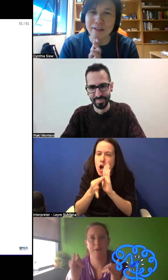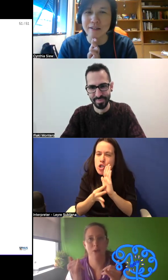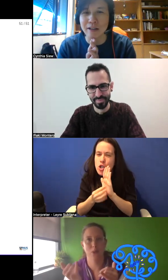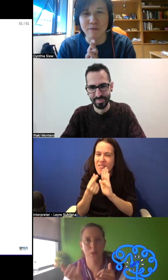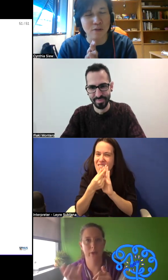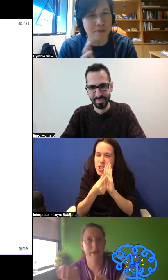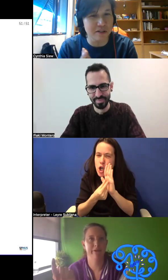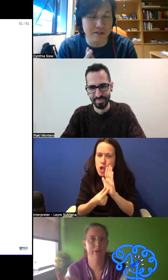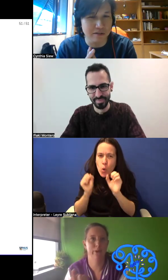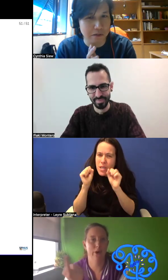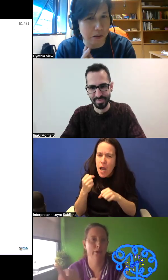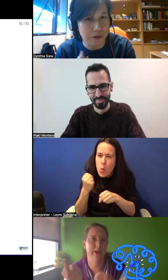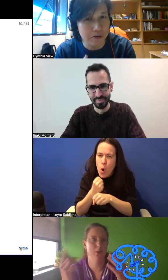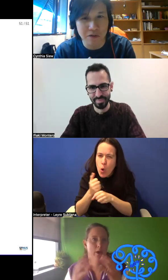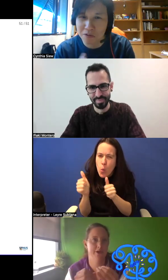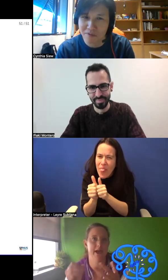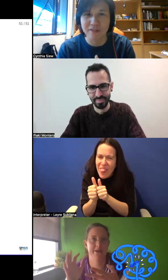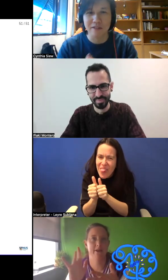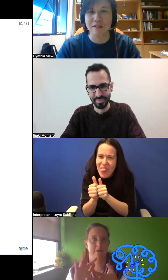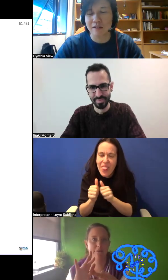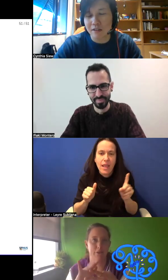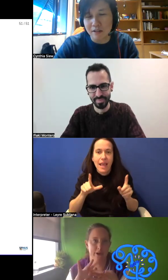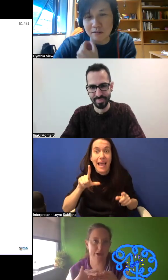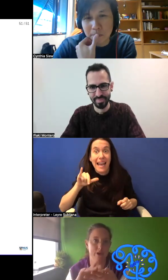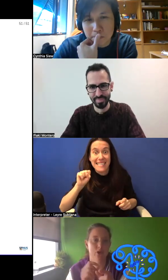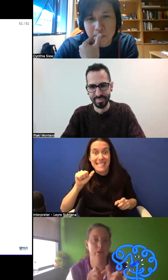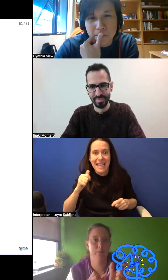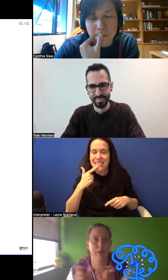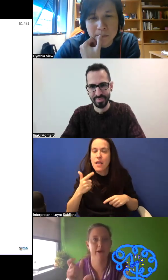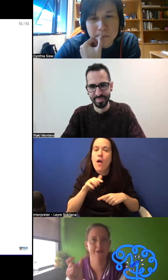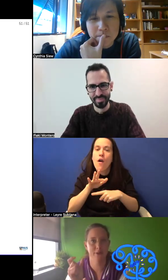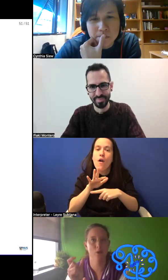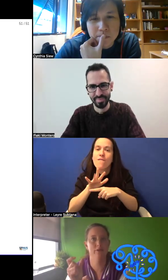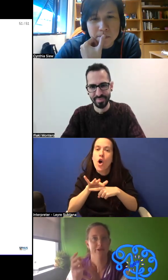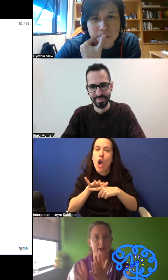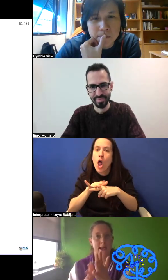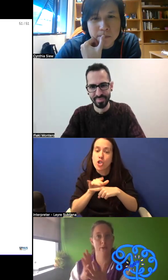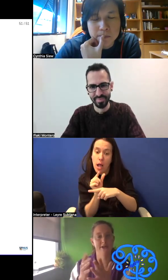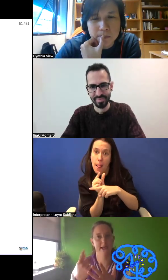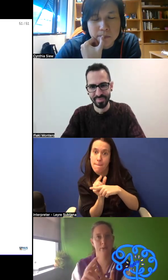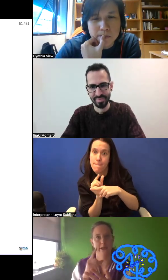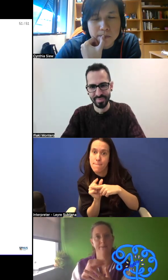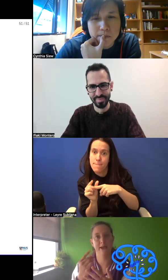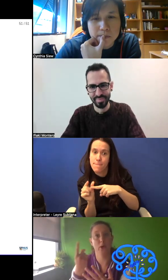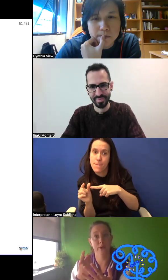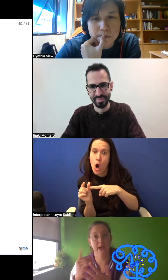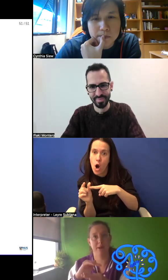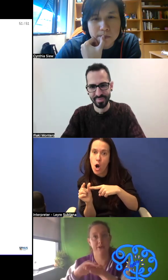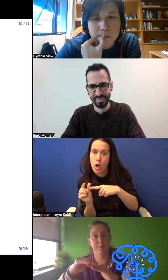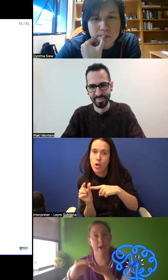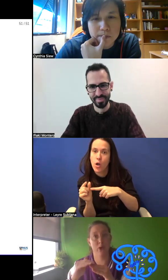I like from Well, if a you only no. watch the phonological part of Mm-hmm. sign language, and then we speak